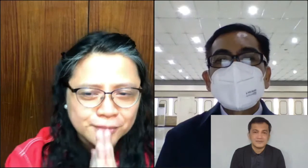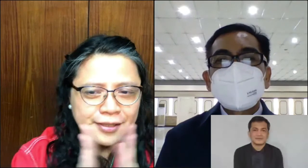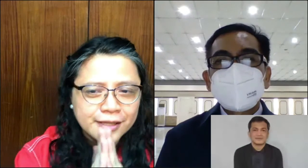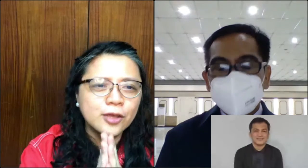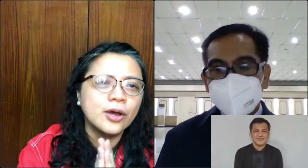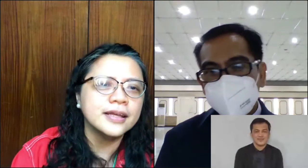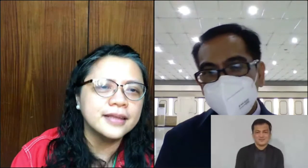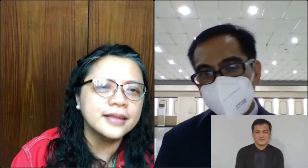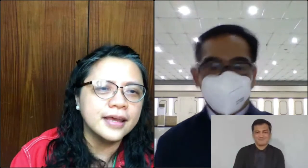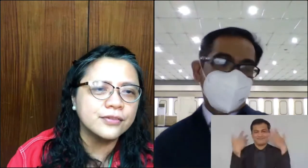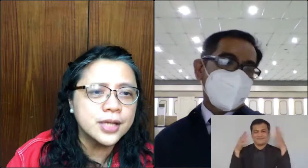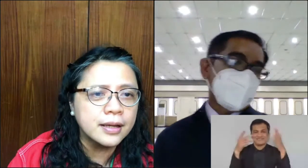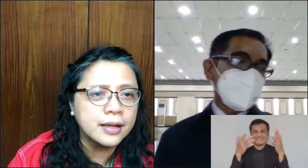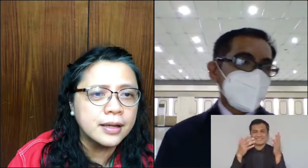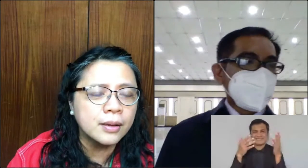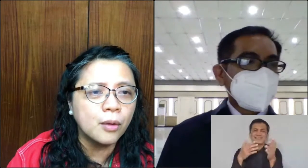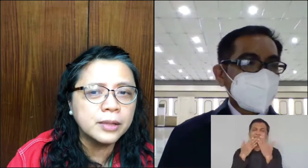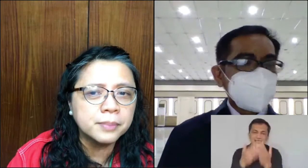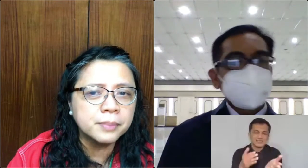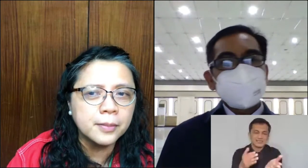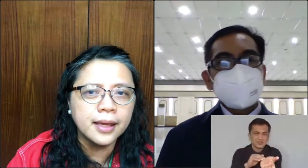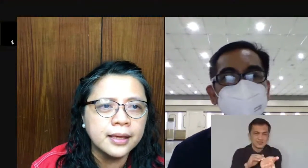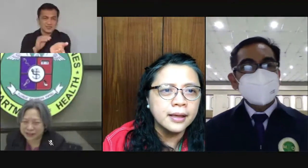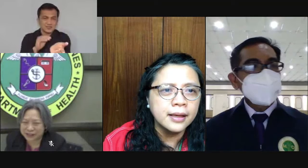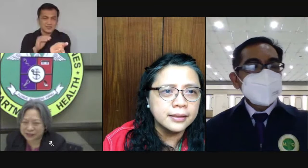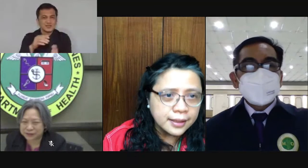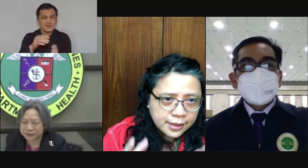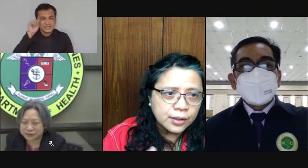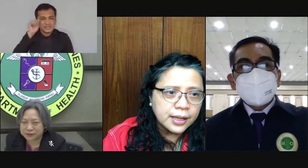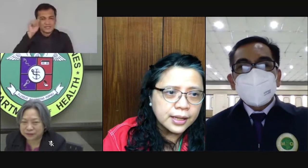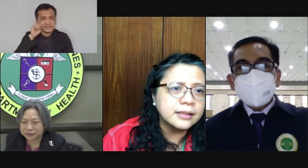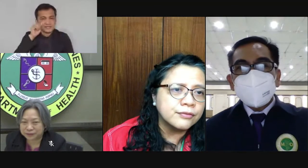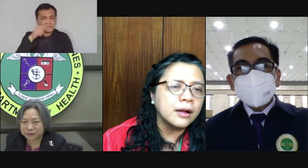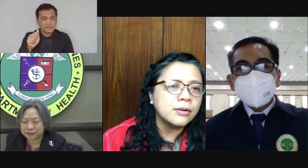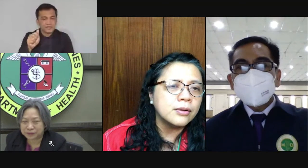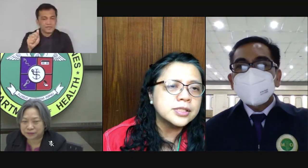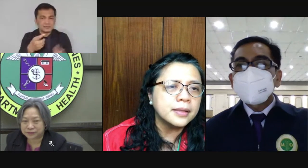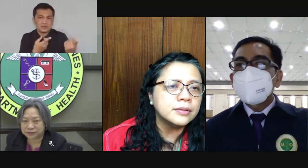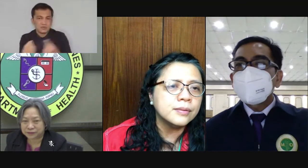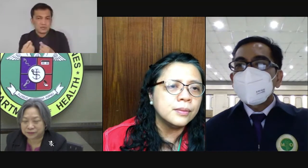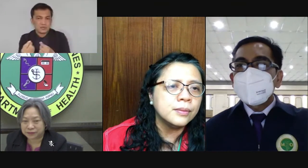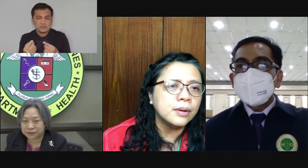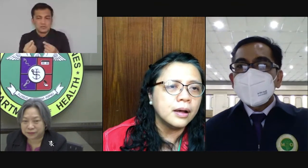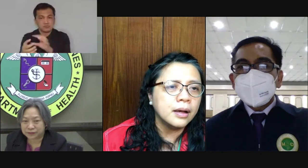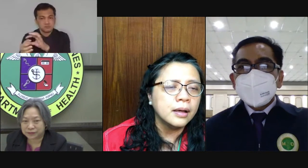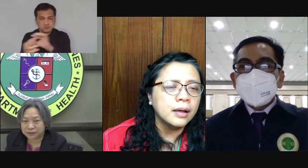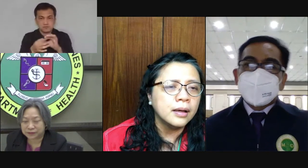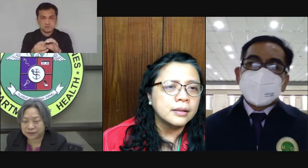Yay. Thank you, Dr. Atienza, for sharing what PMA did as a collective responding